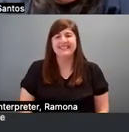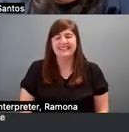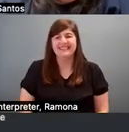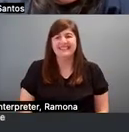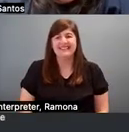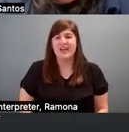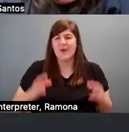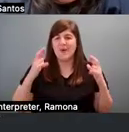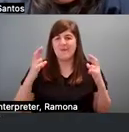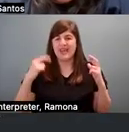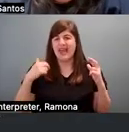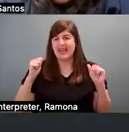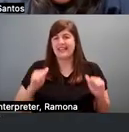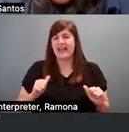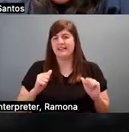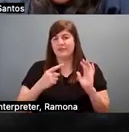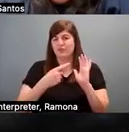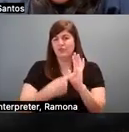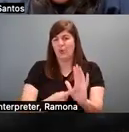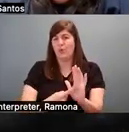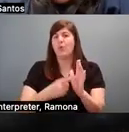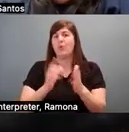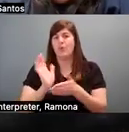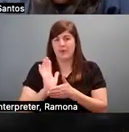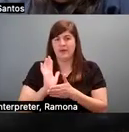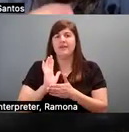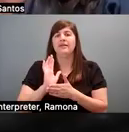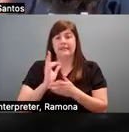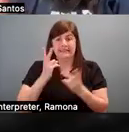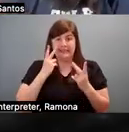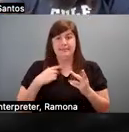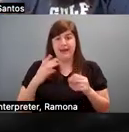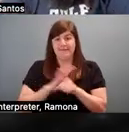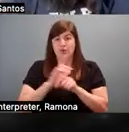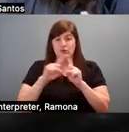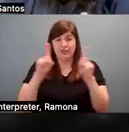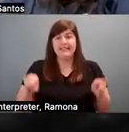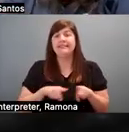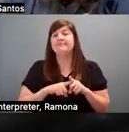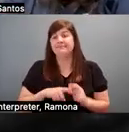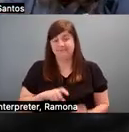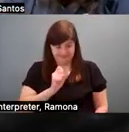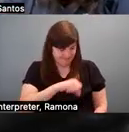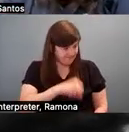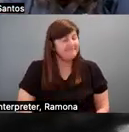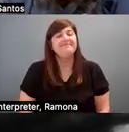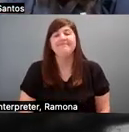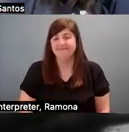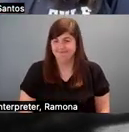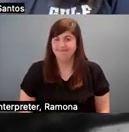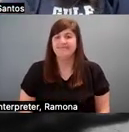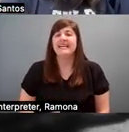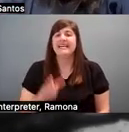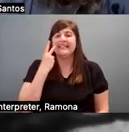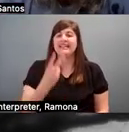and hopefully I can play and you can you see my full screen? I can. Okay, here we go.